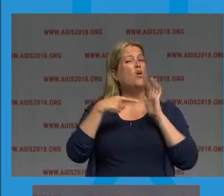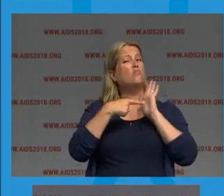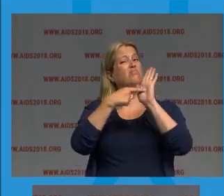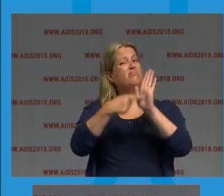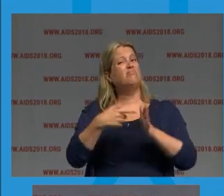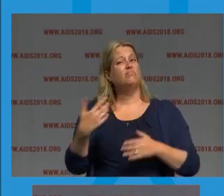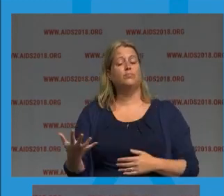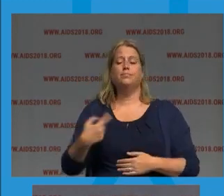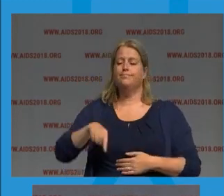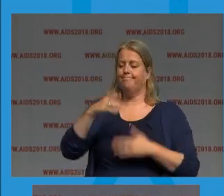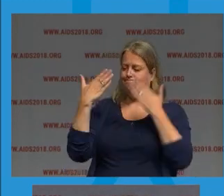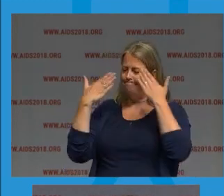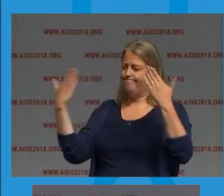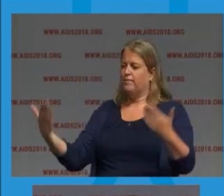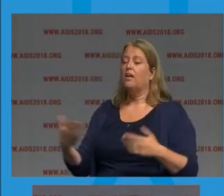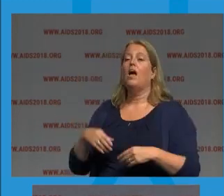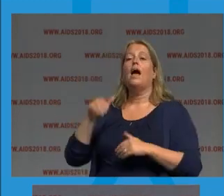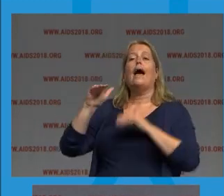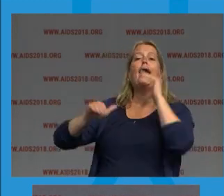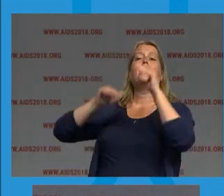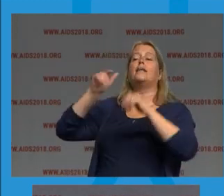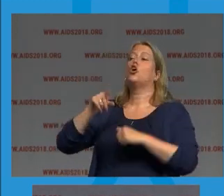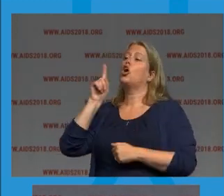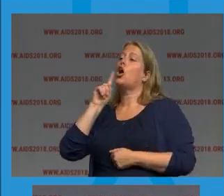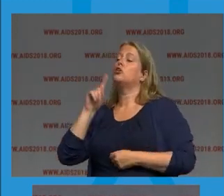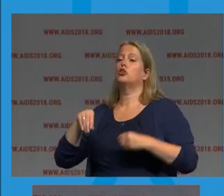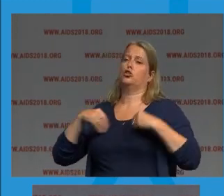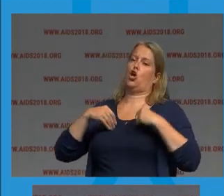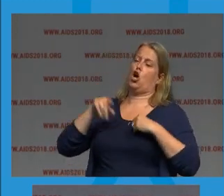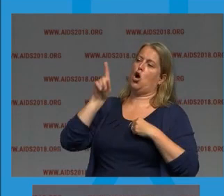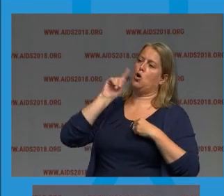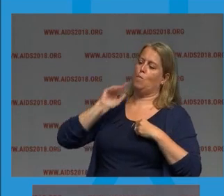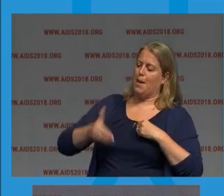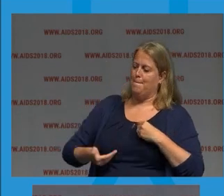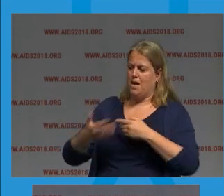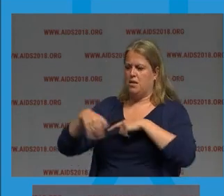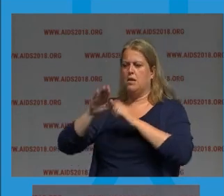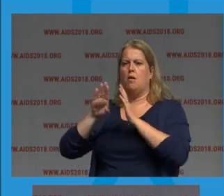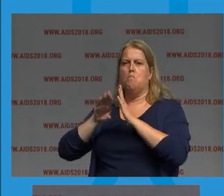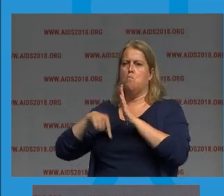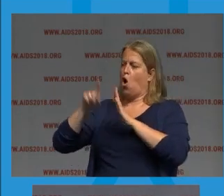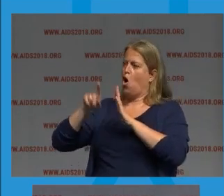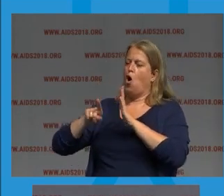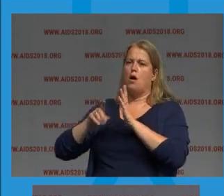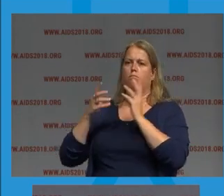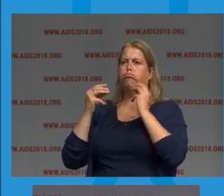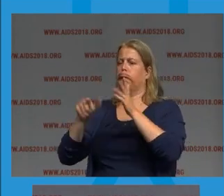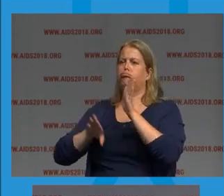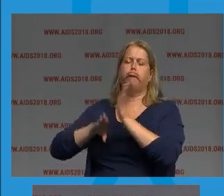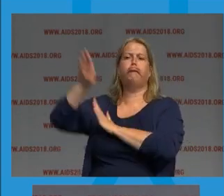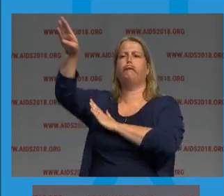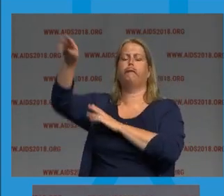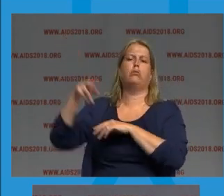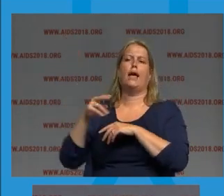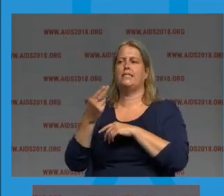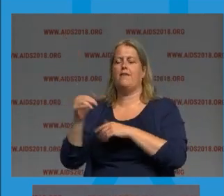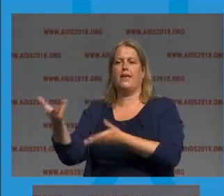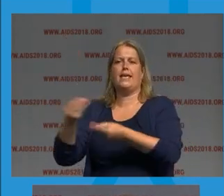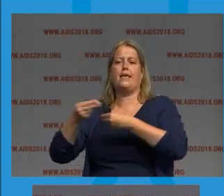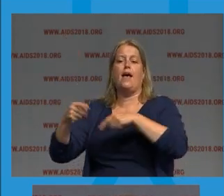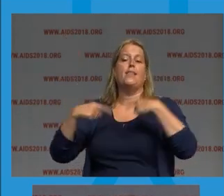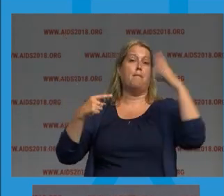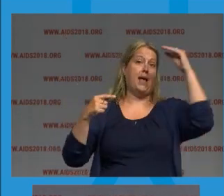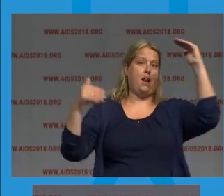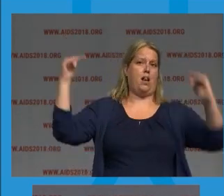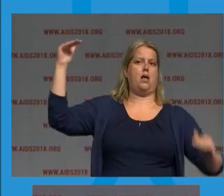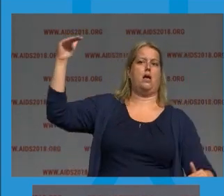recognize that adolescent girls and young women acquire HIV in a much higher magnitude than do their male counterparts. This is updated